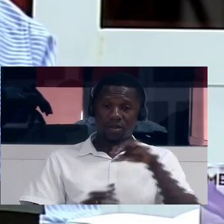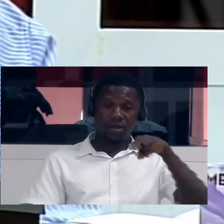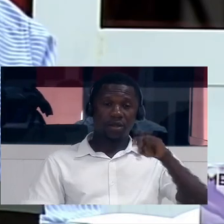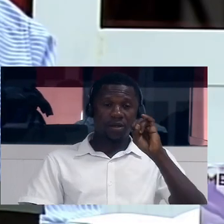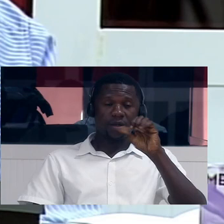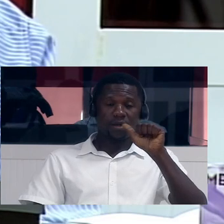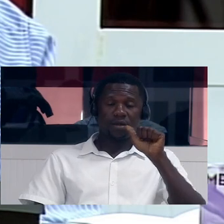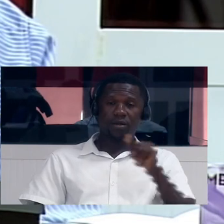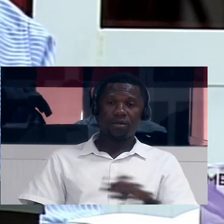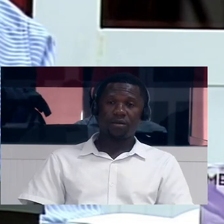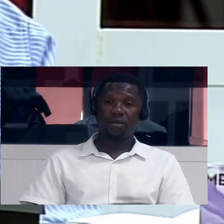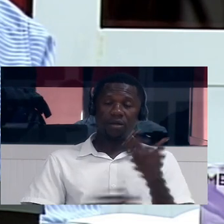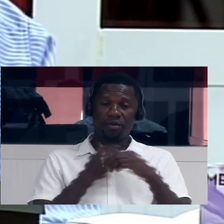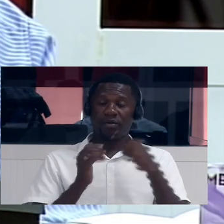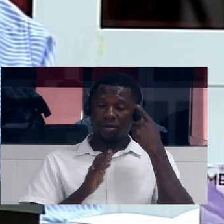identify themselves to me.